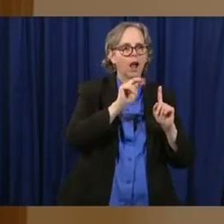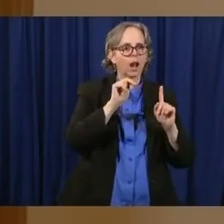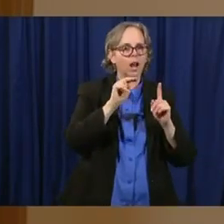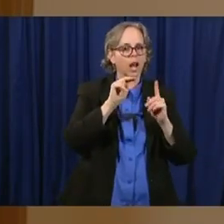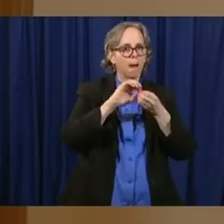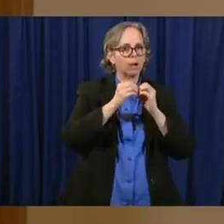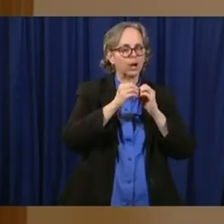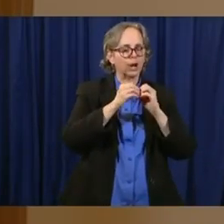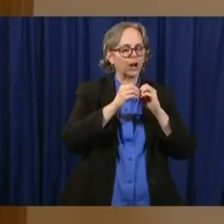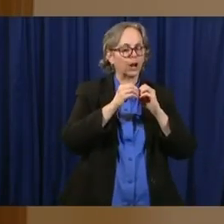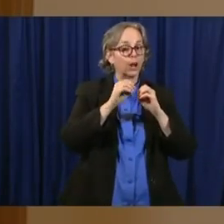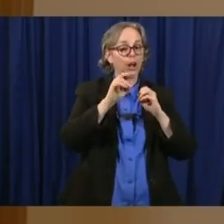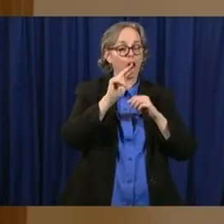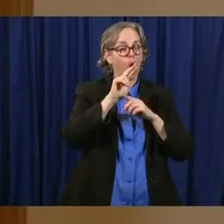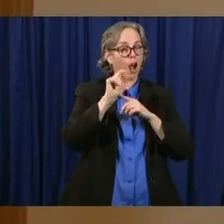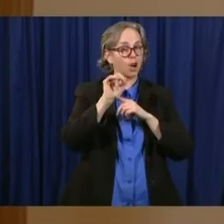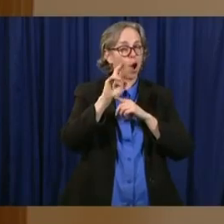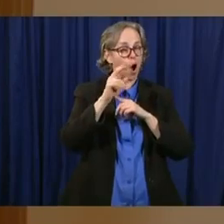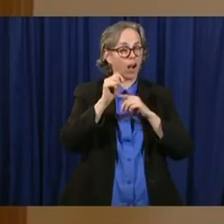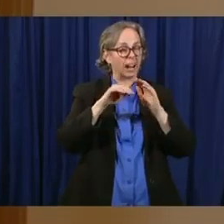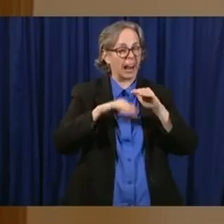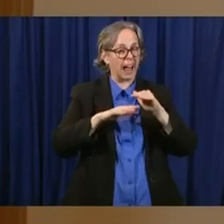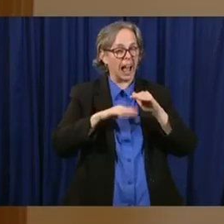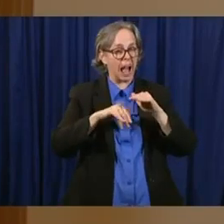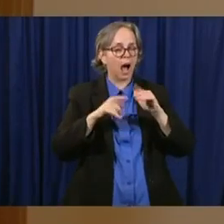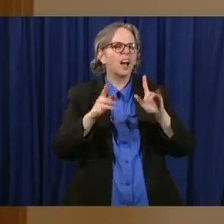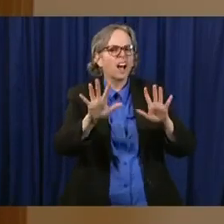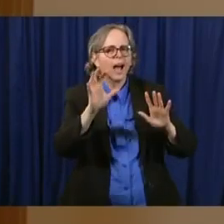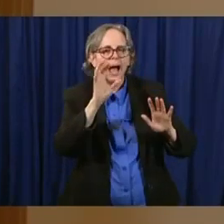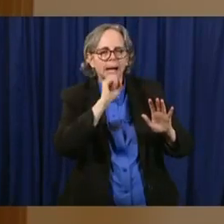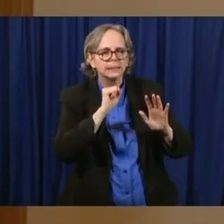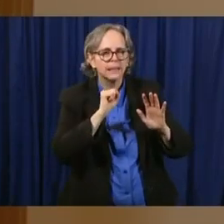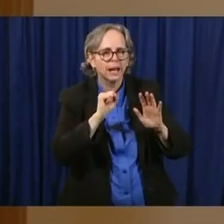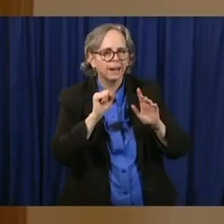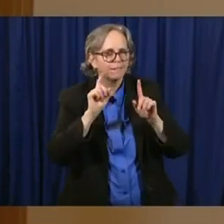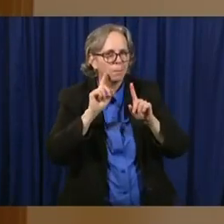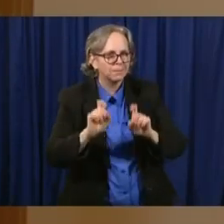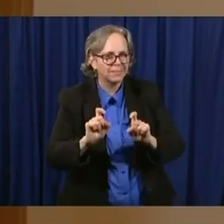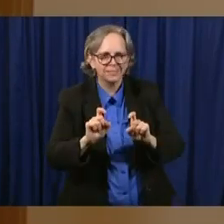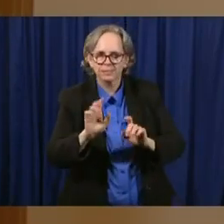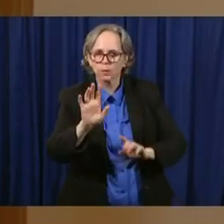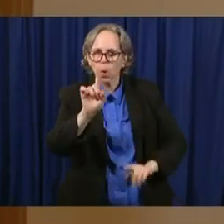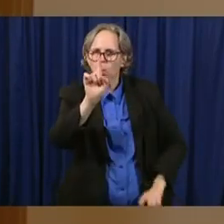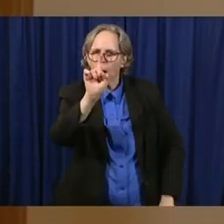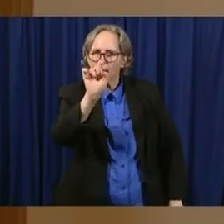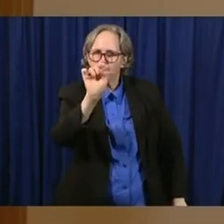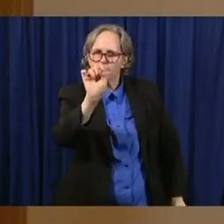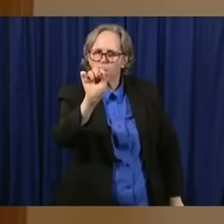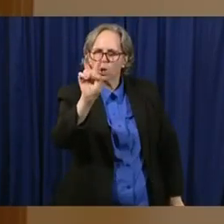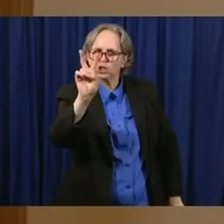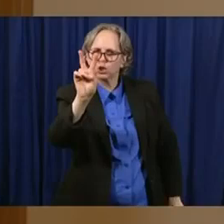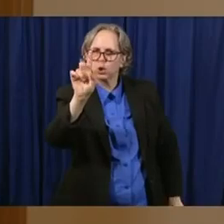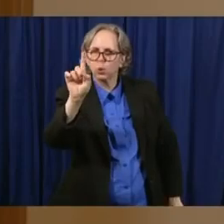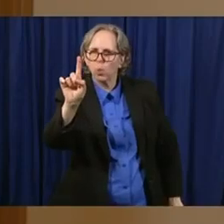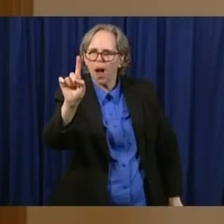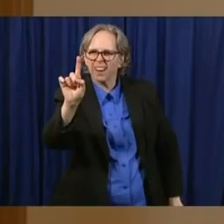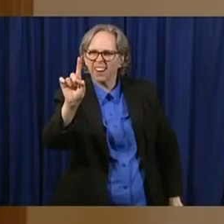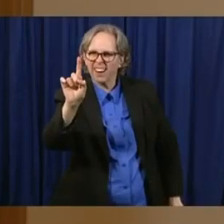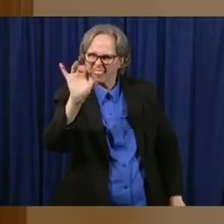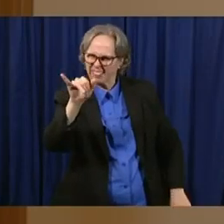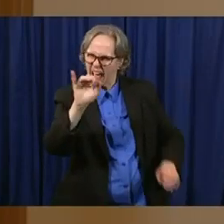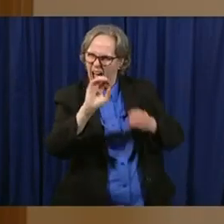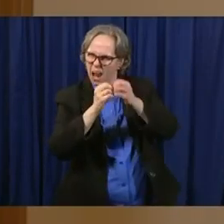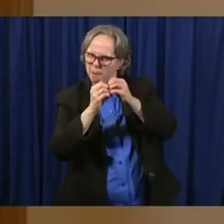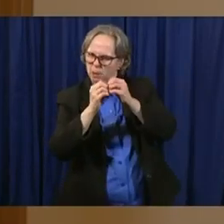this is an underestimate based on the amount we can test, to 1.21. We know those R0s